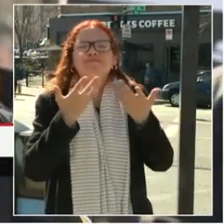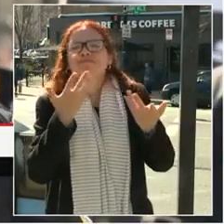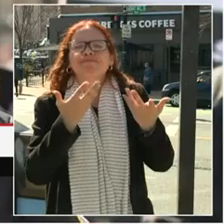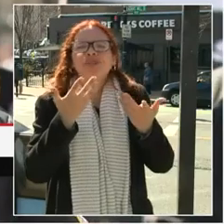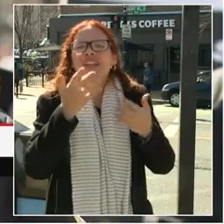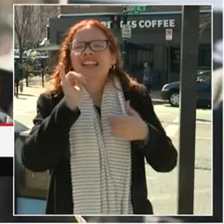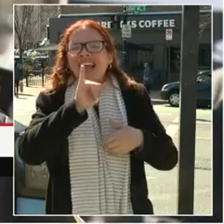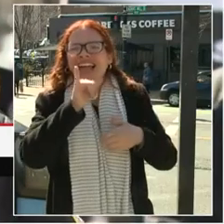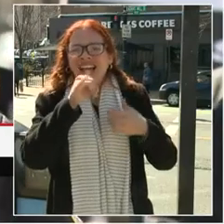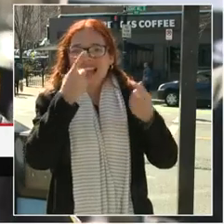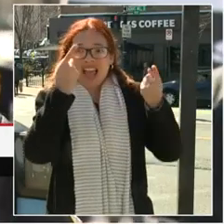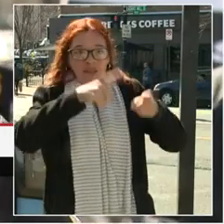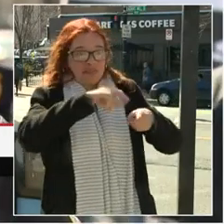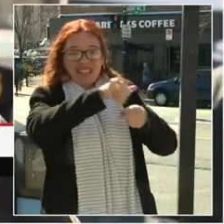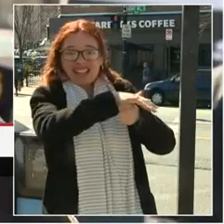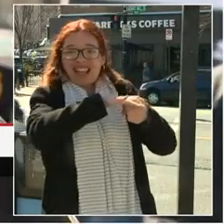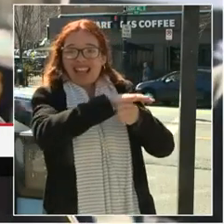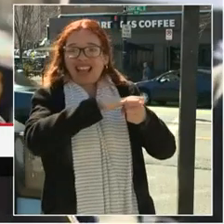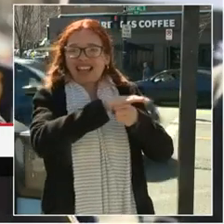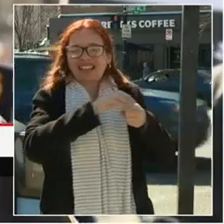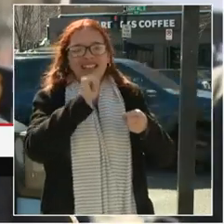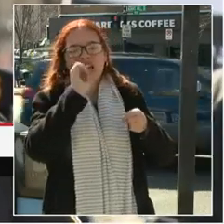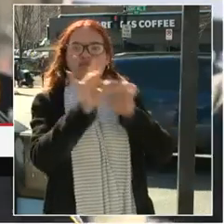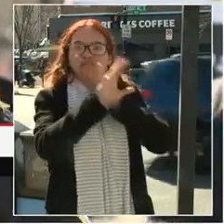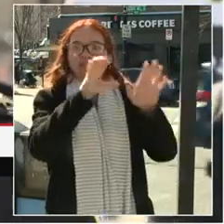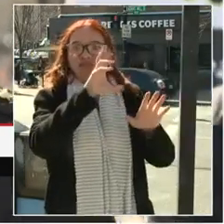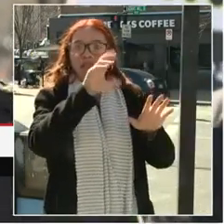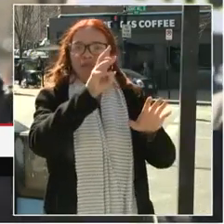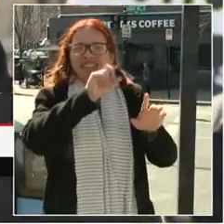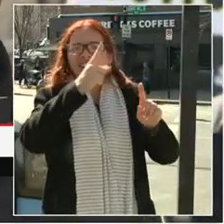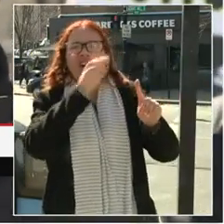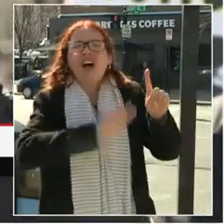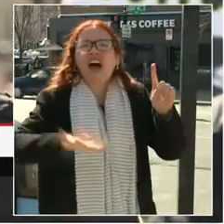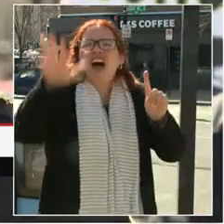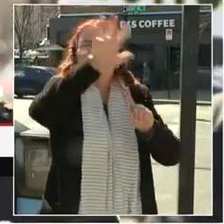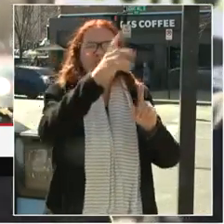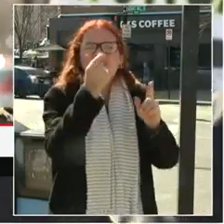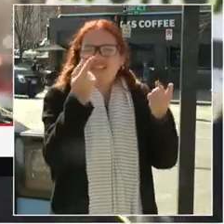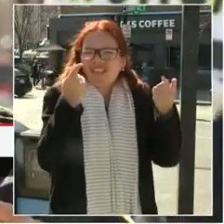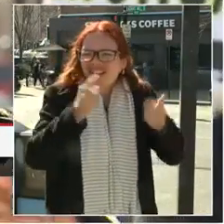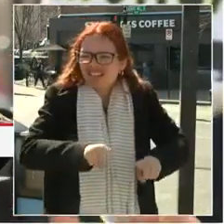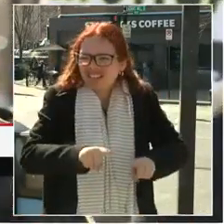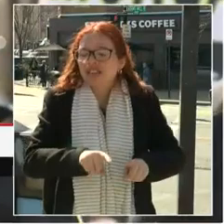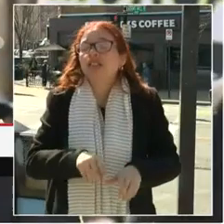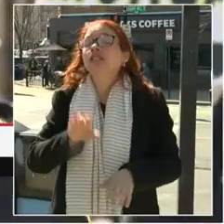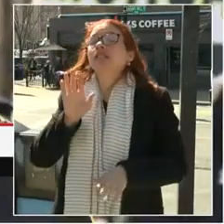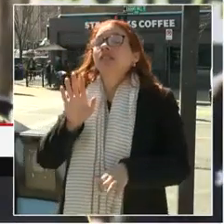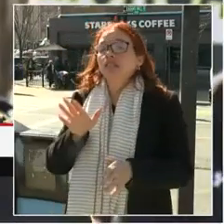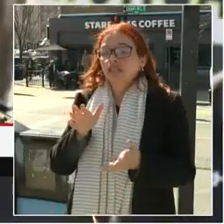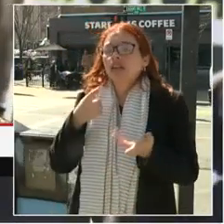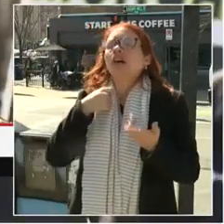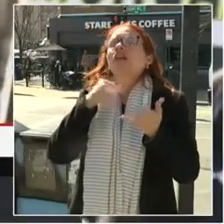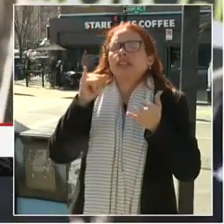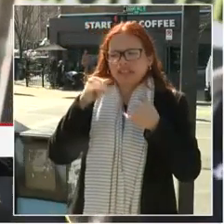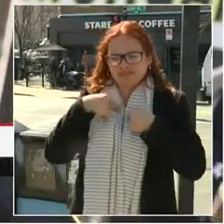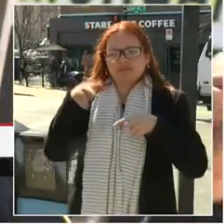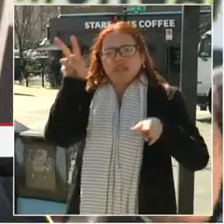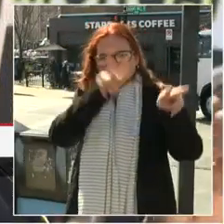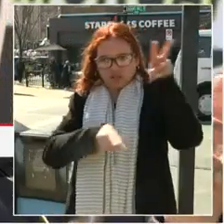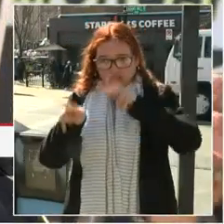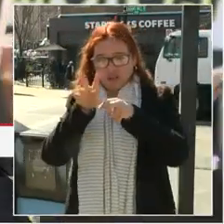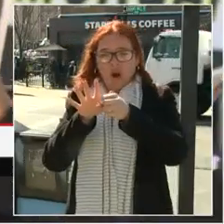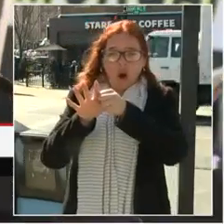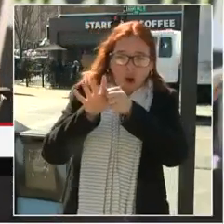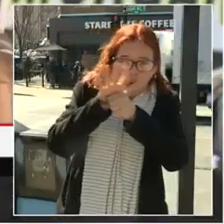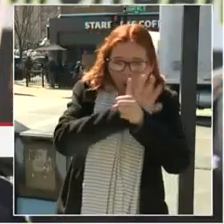other things like violent crime across the city is going down? Yeah, so we look across the entire landscape of the city, right? And you look at,